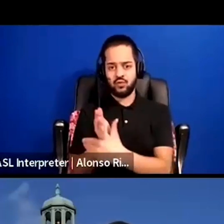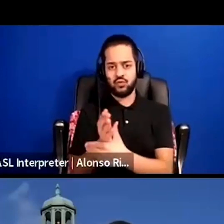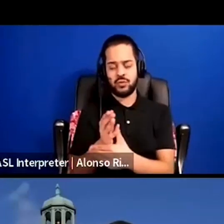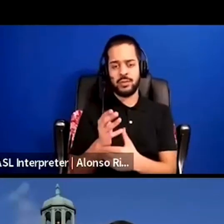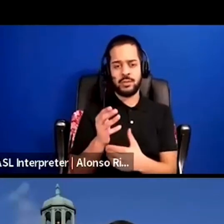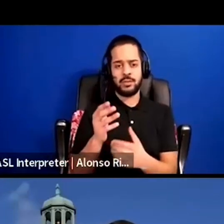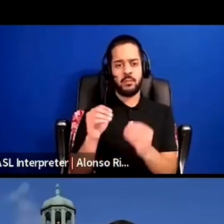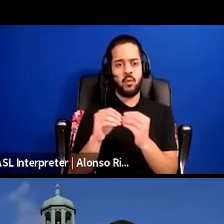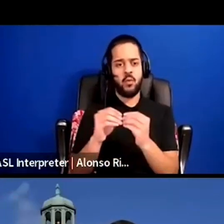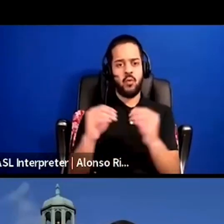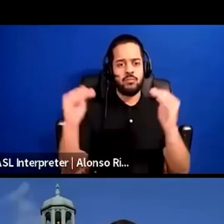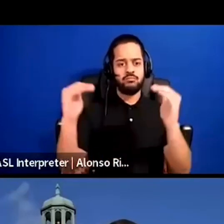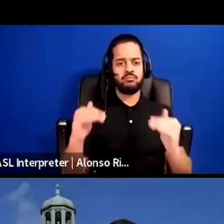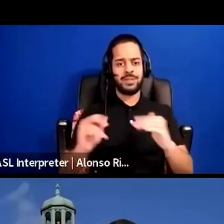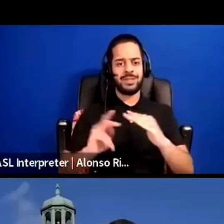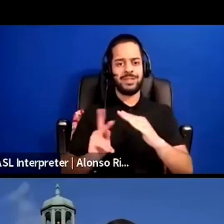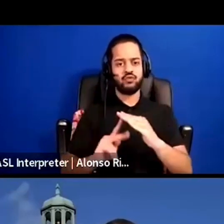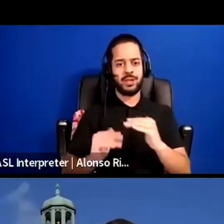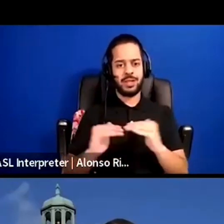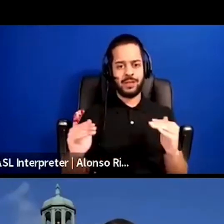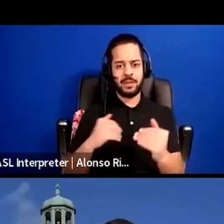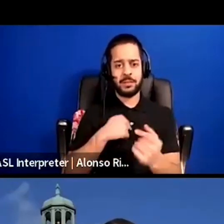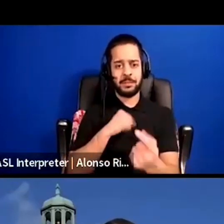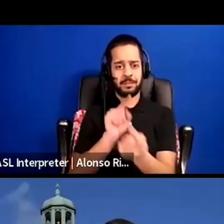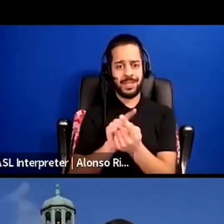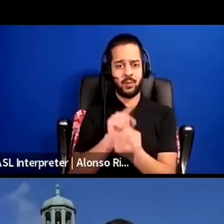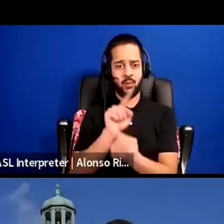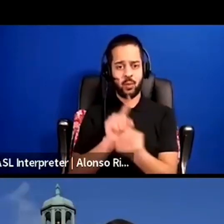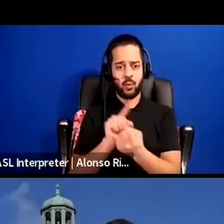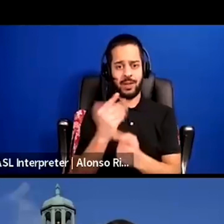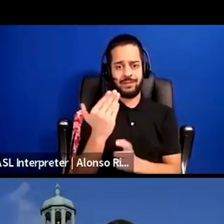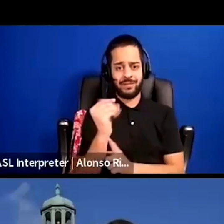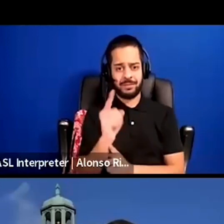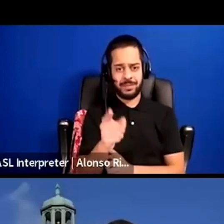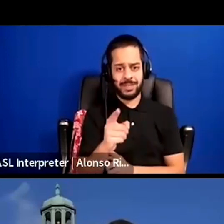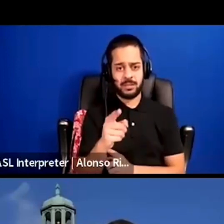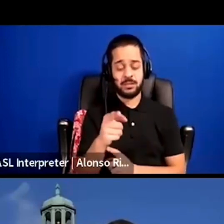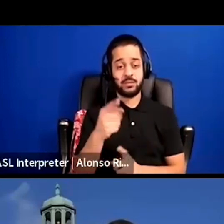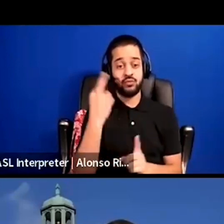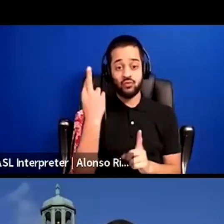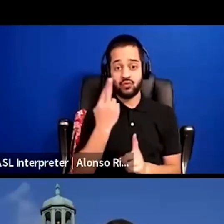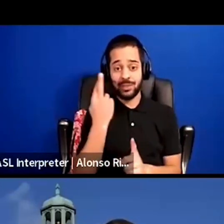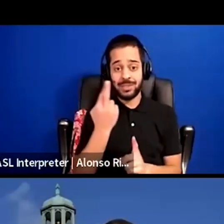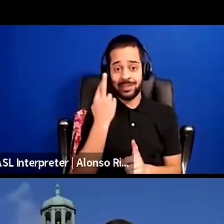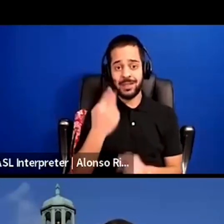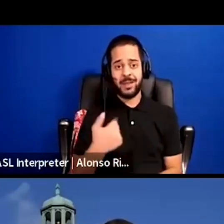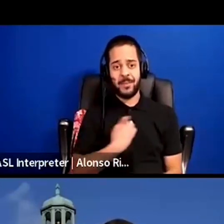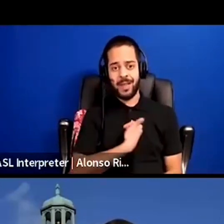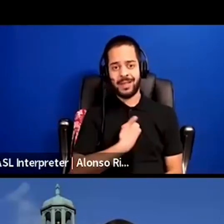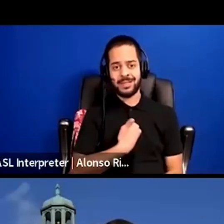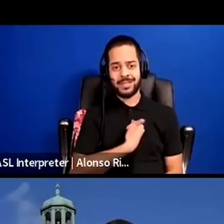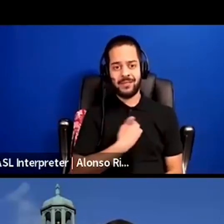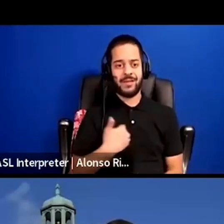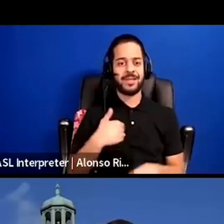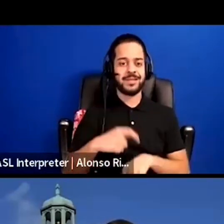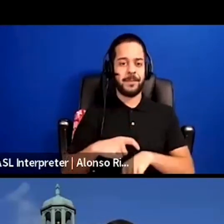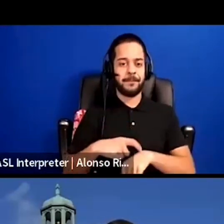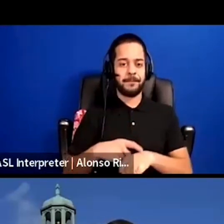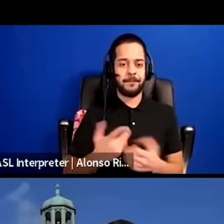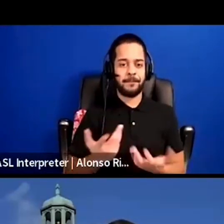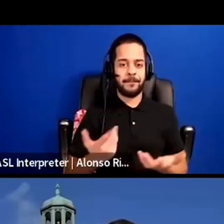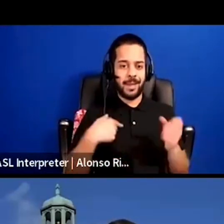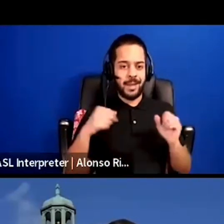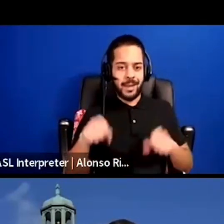like a kindergarten level. And I met with her one-to-one for 15 minutes, but that was only because I had time to do that.